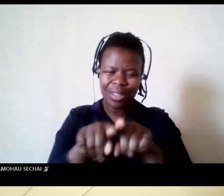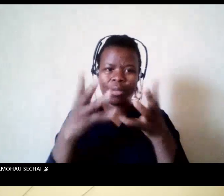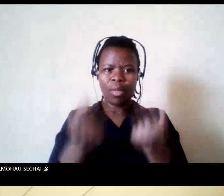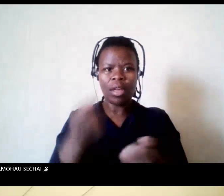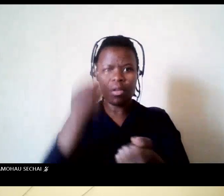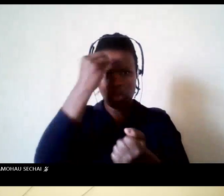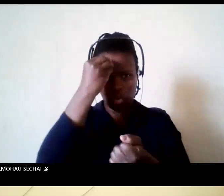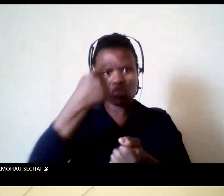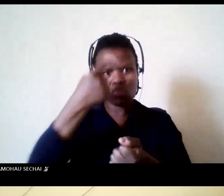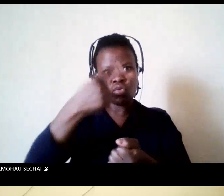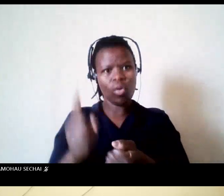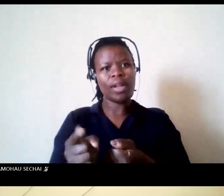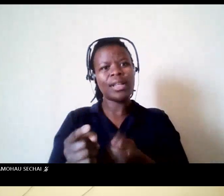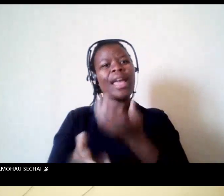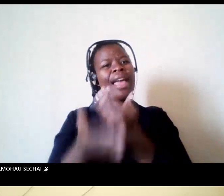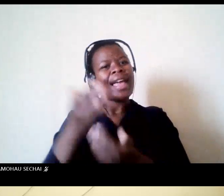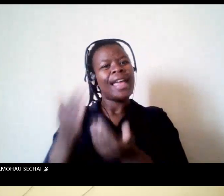carer.